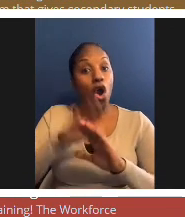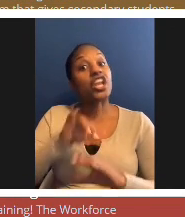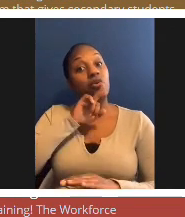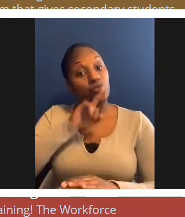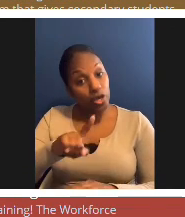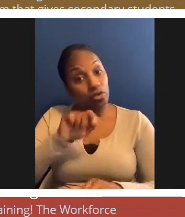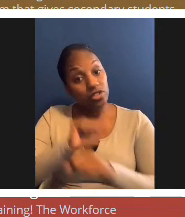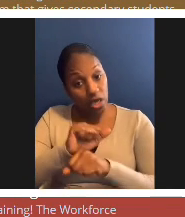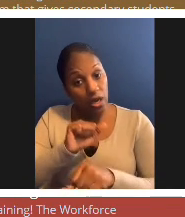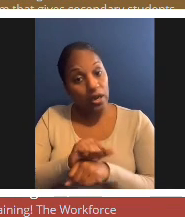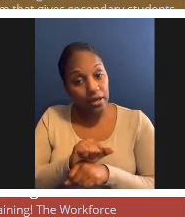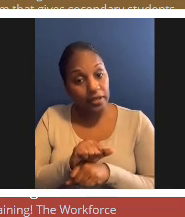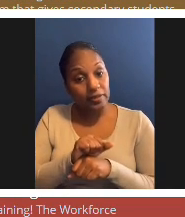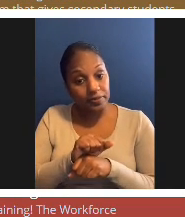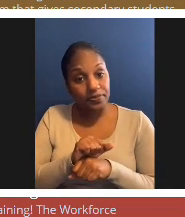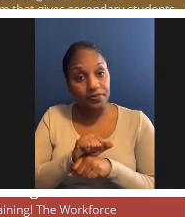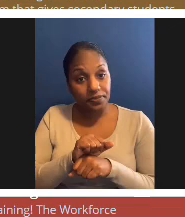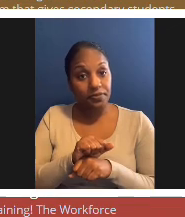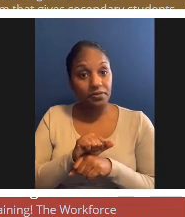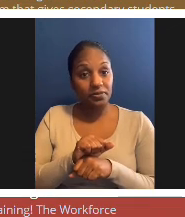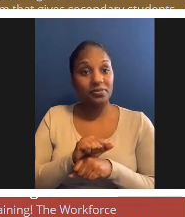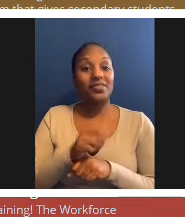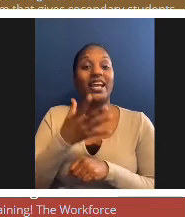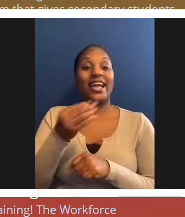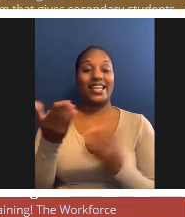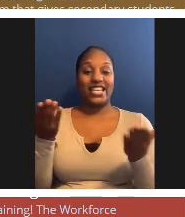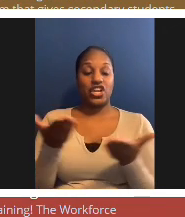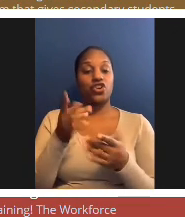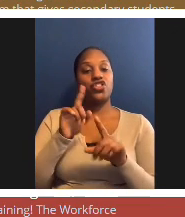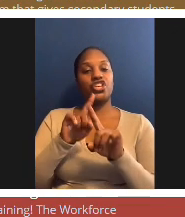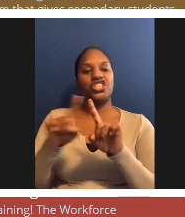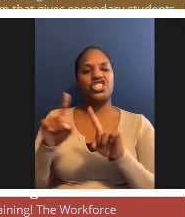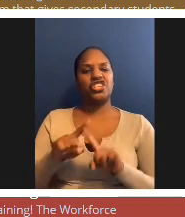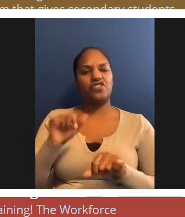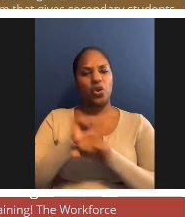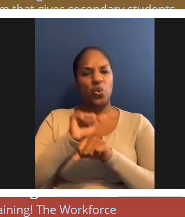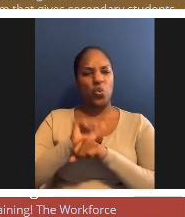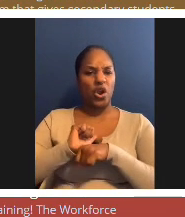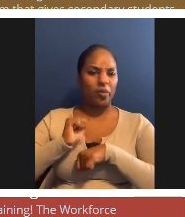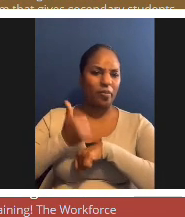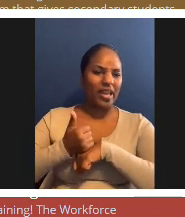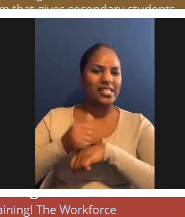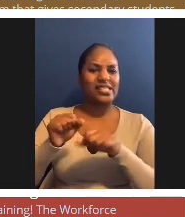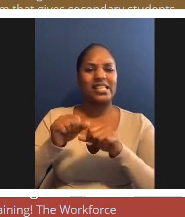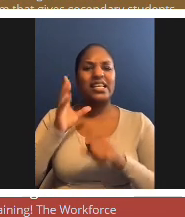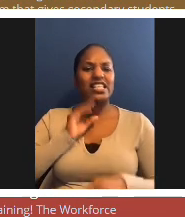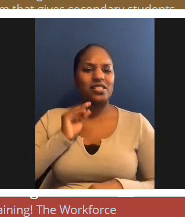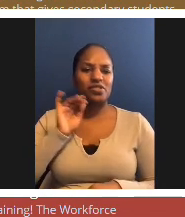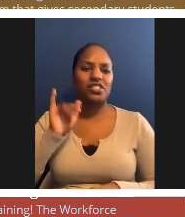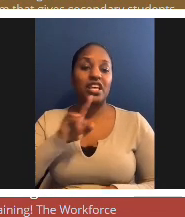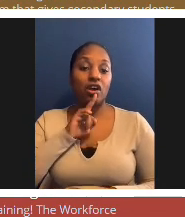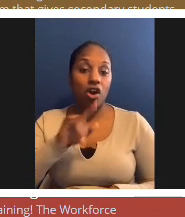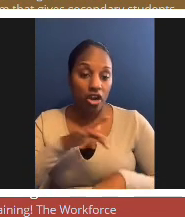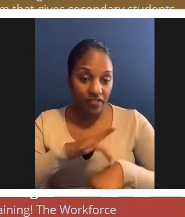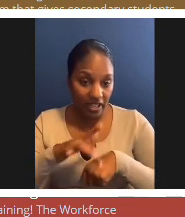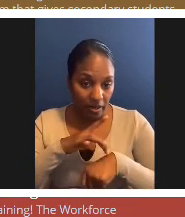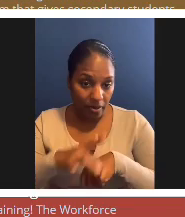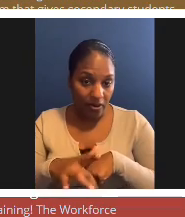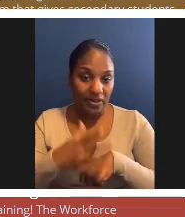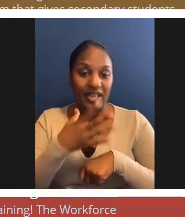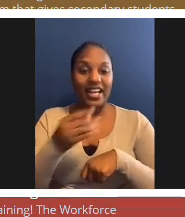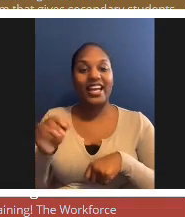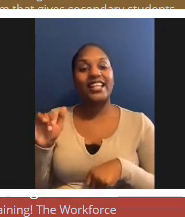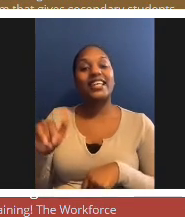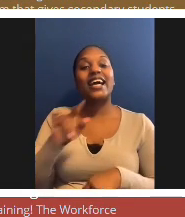job. Here are the different work-based experiences that there are available, and that is